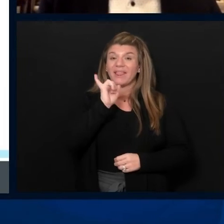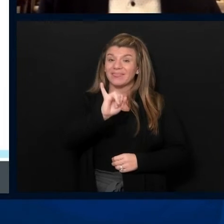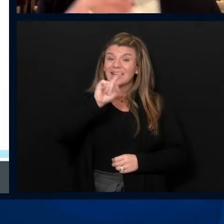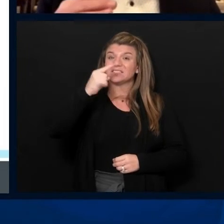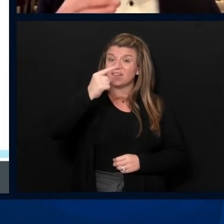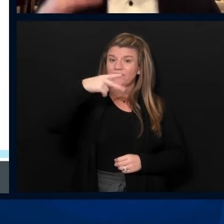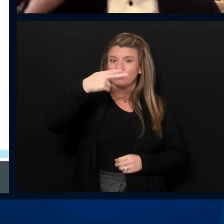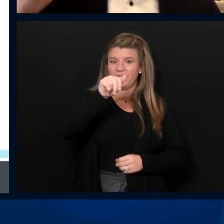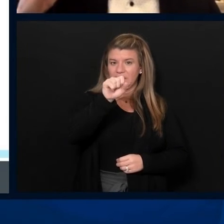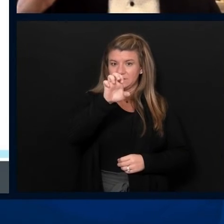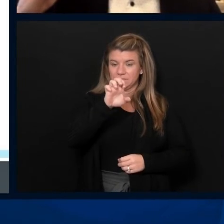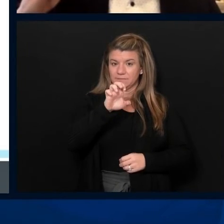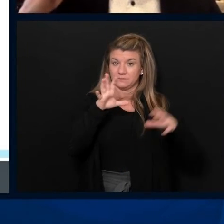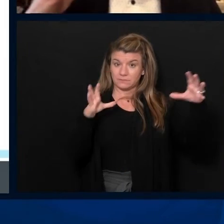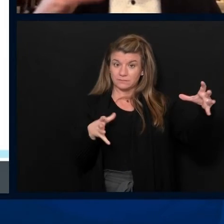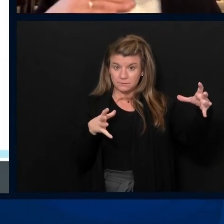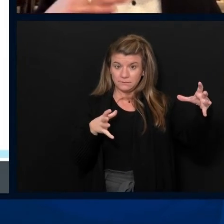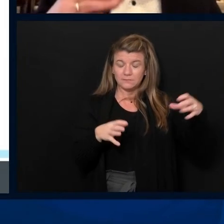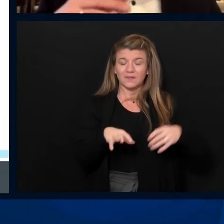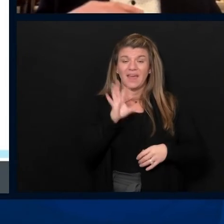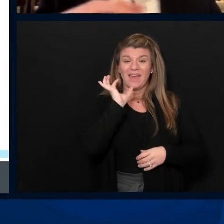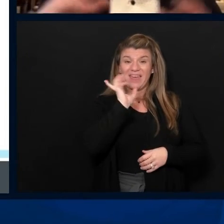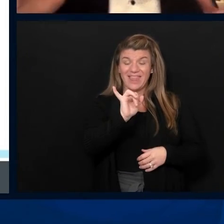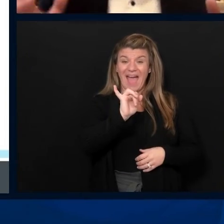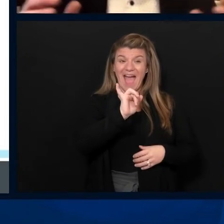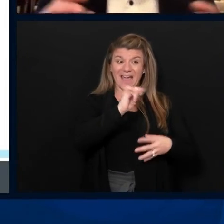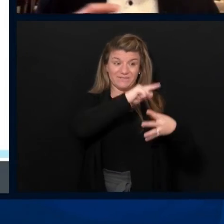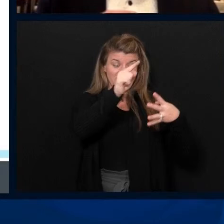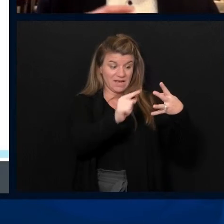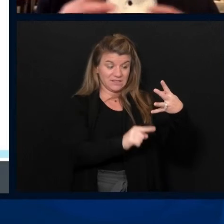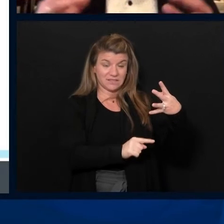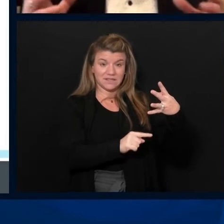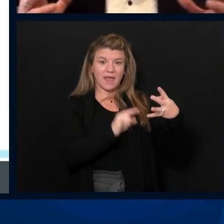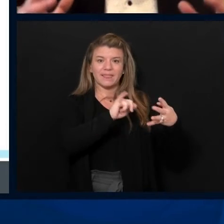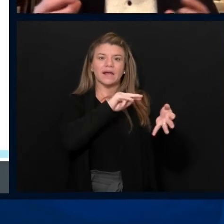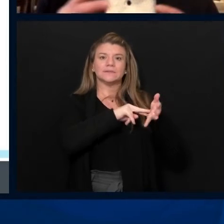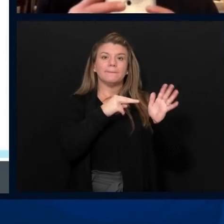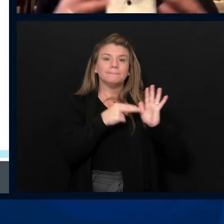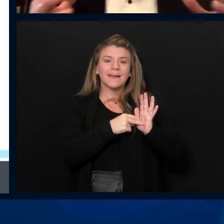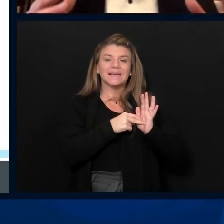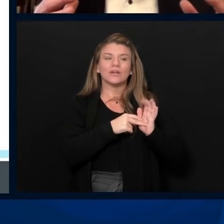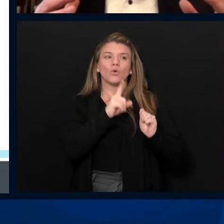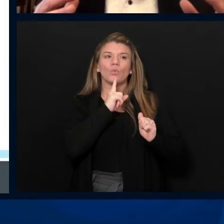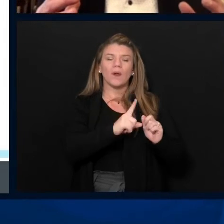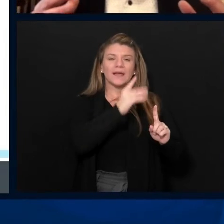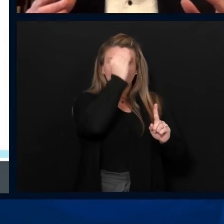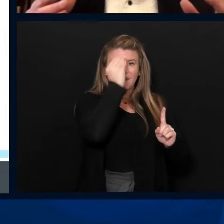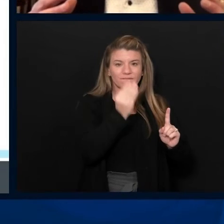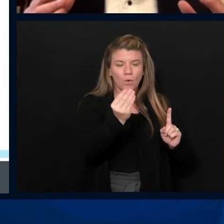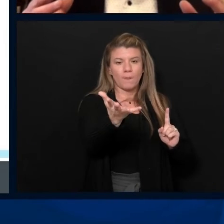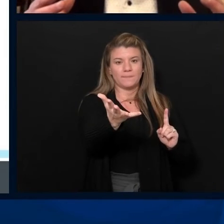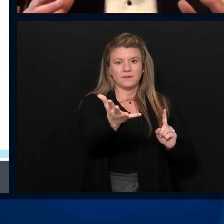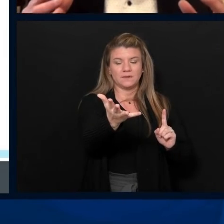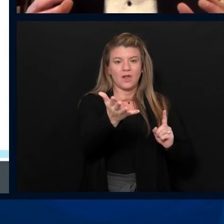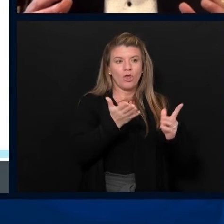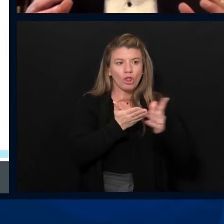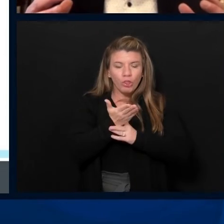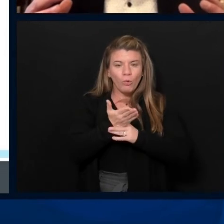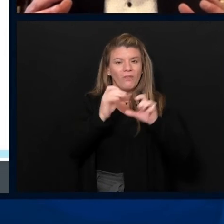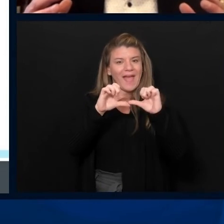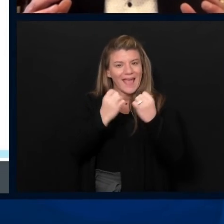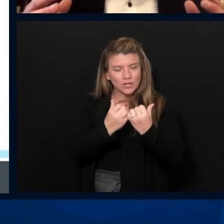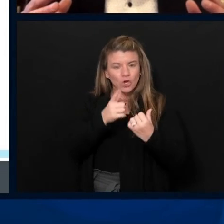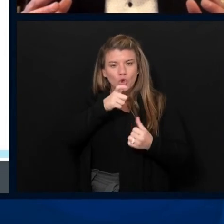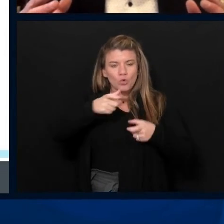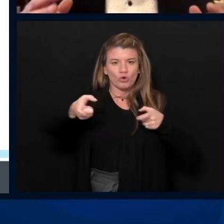And this phase is really meant, as I said, to be informed by the agencies that